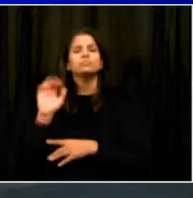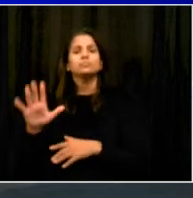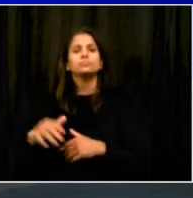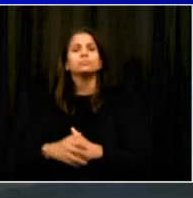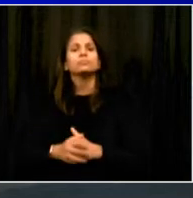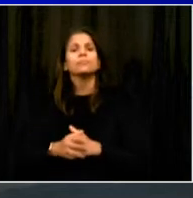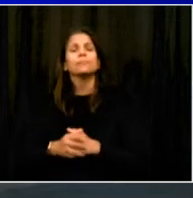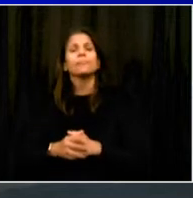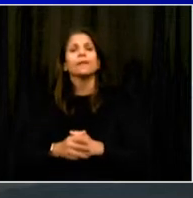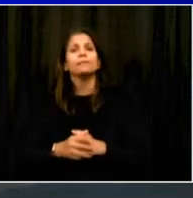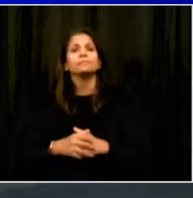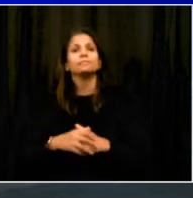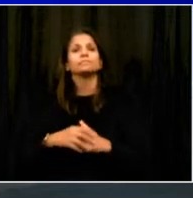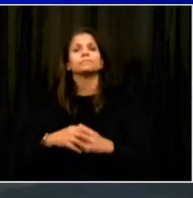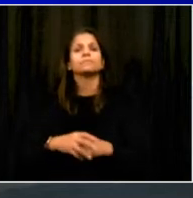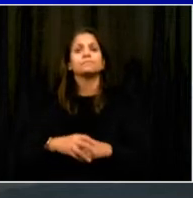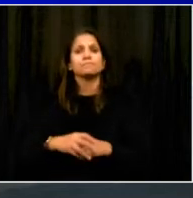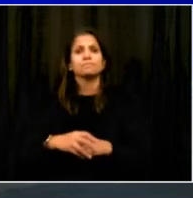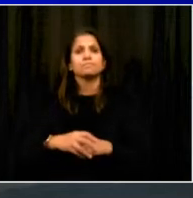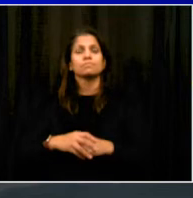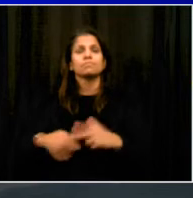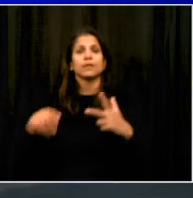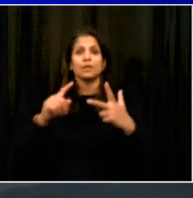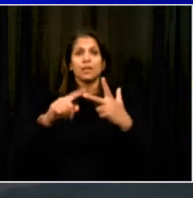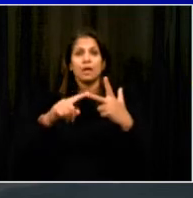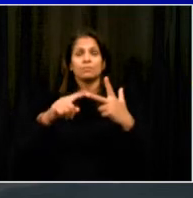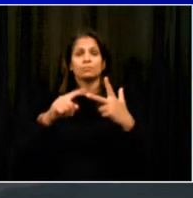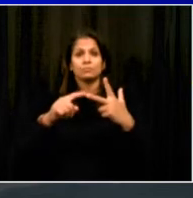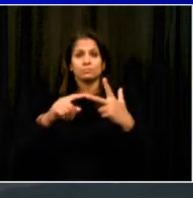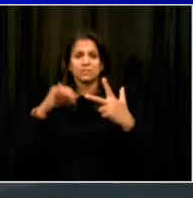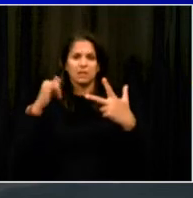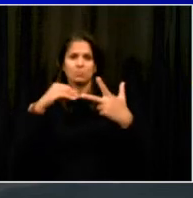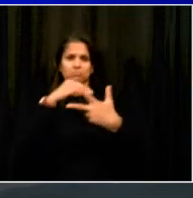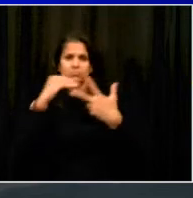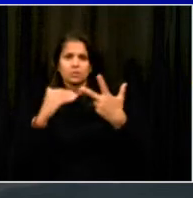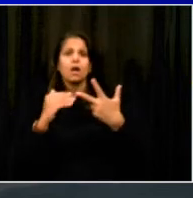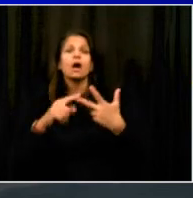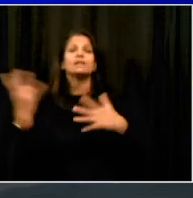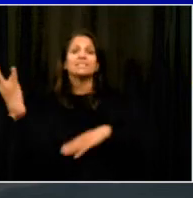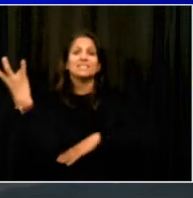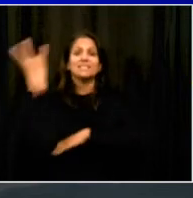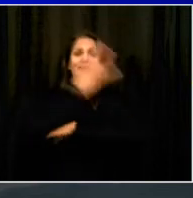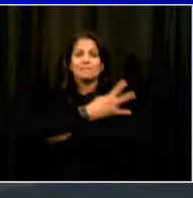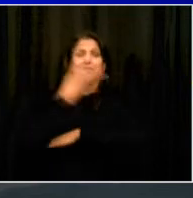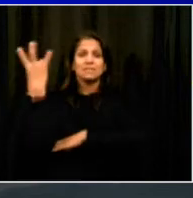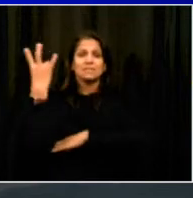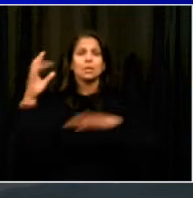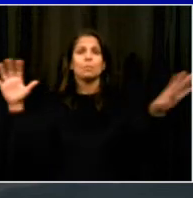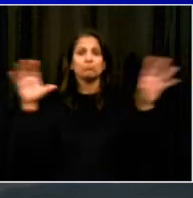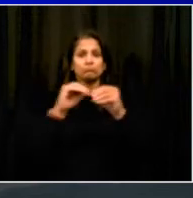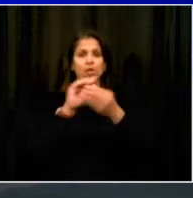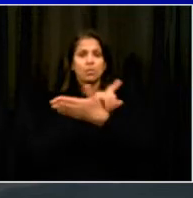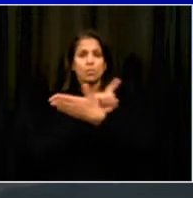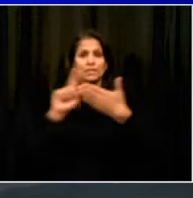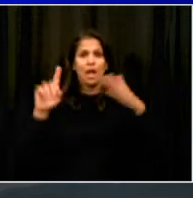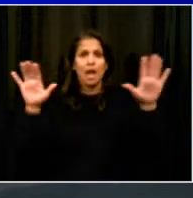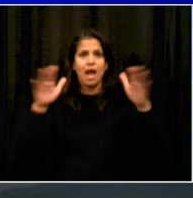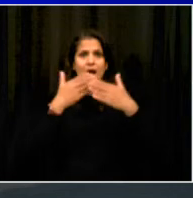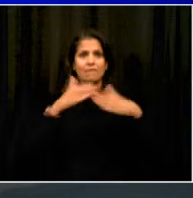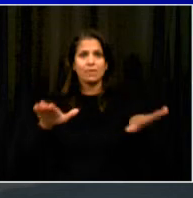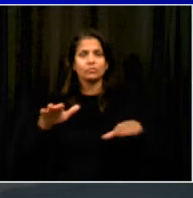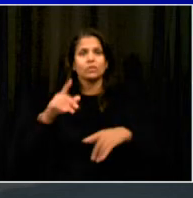and now we are including the probable cases, as we discussed yesterday, the probable cases along in this number. So today's